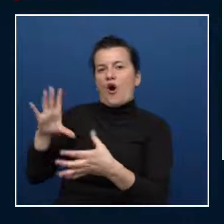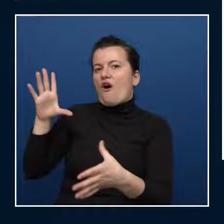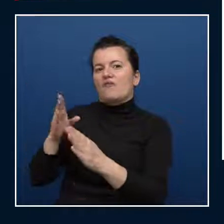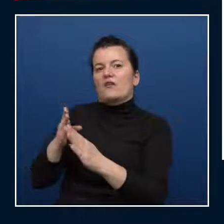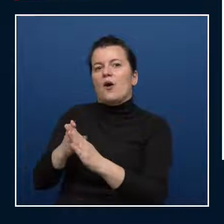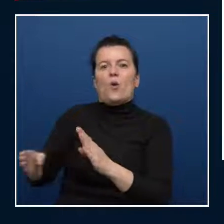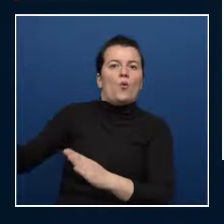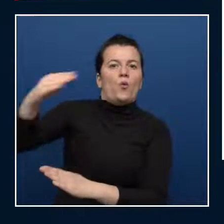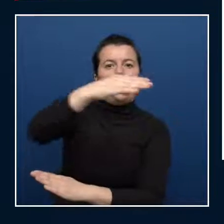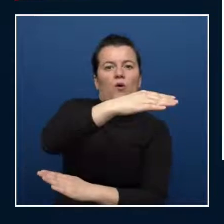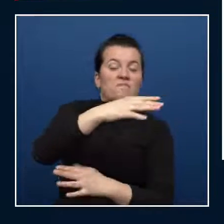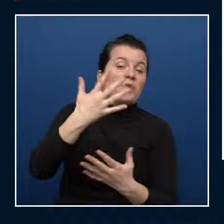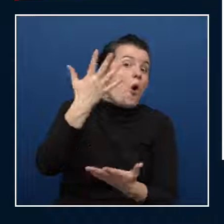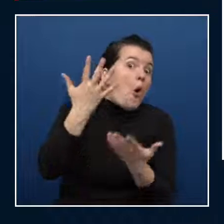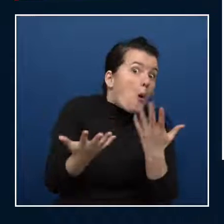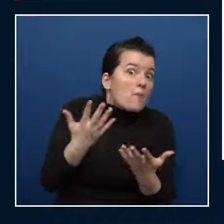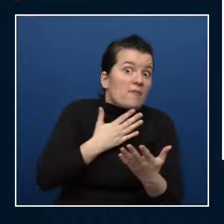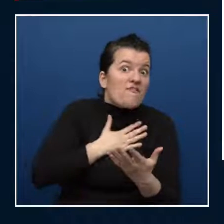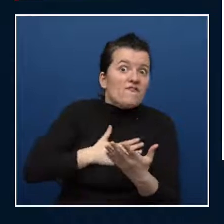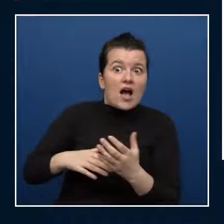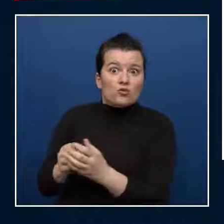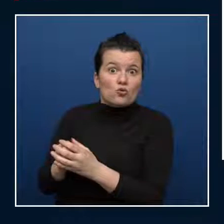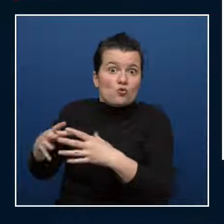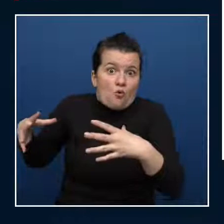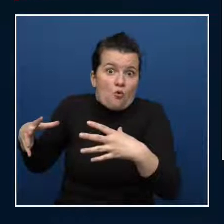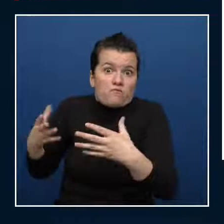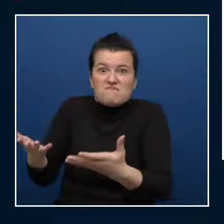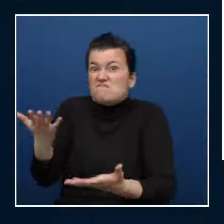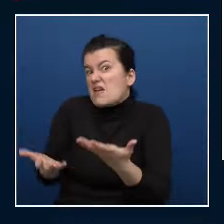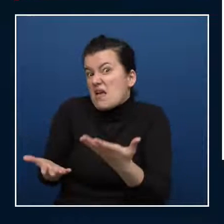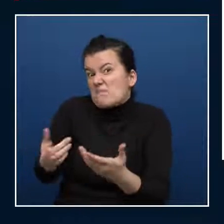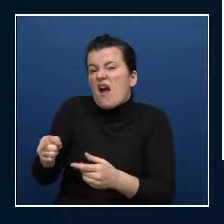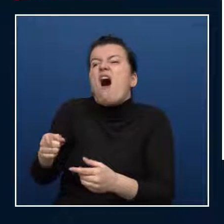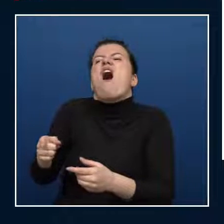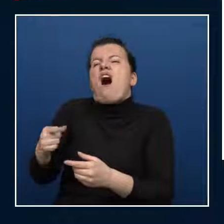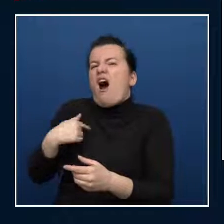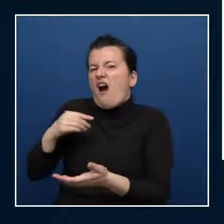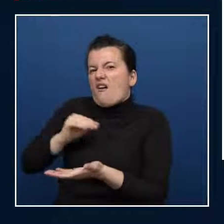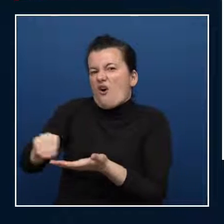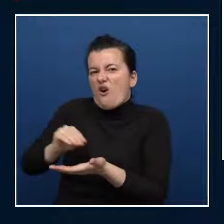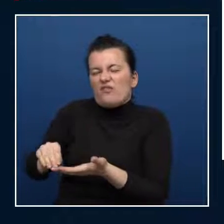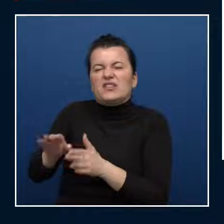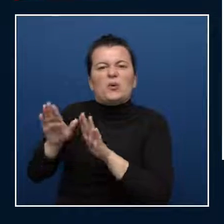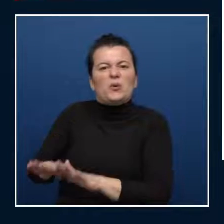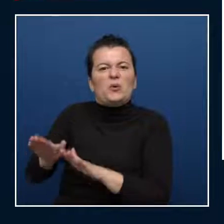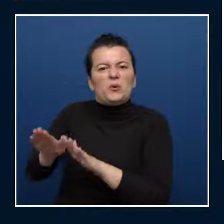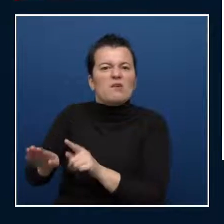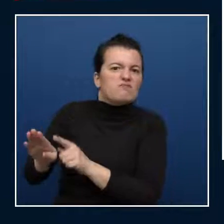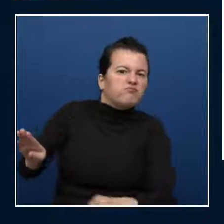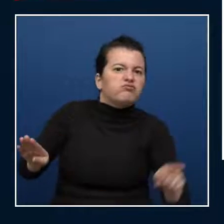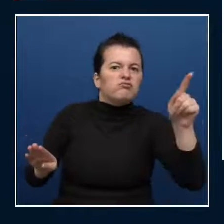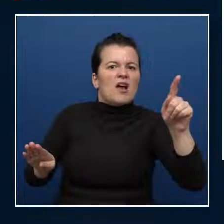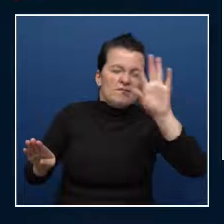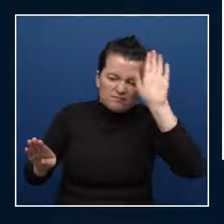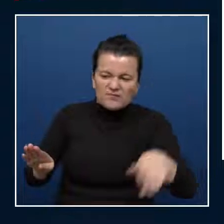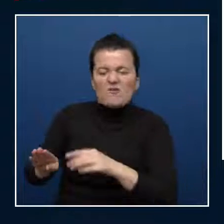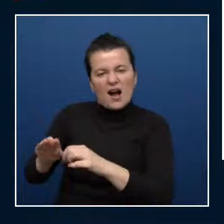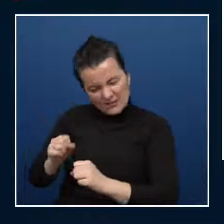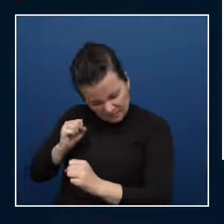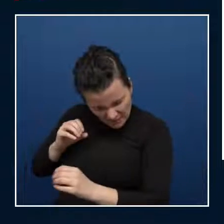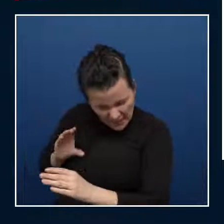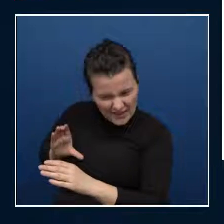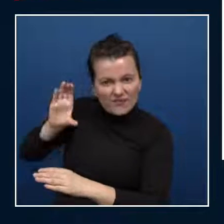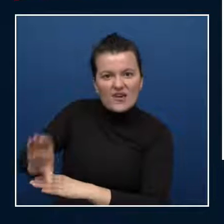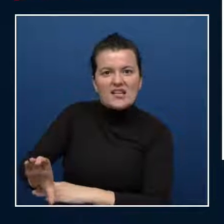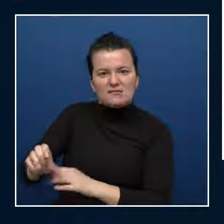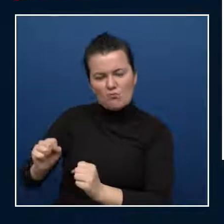company. You know, you're maybe not making the best of, your office there or your retail options there. So you might want to actually start to do something